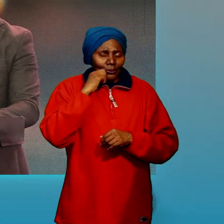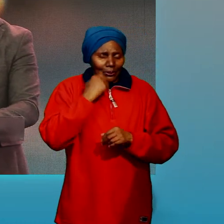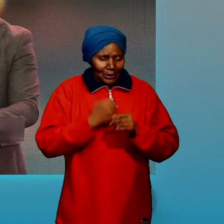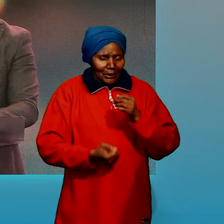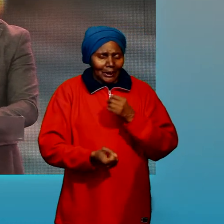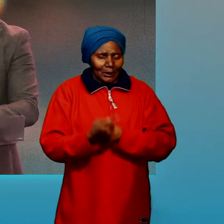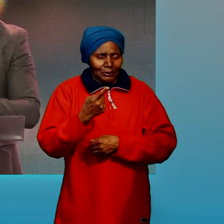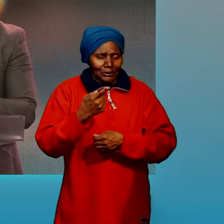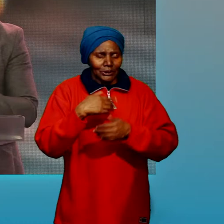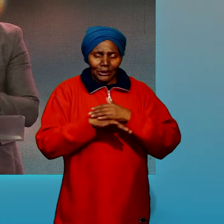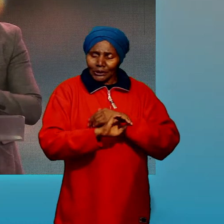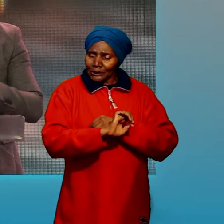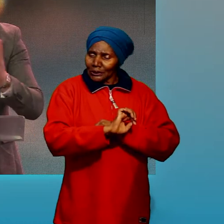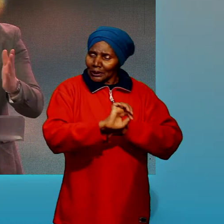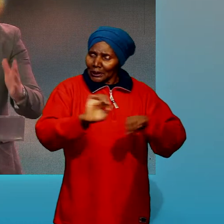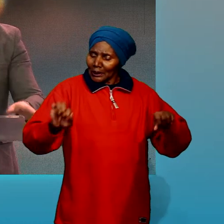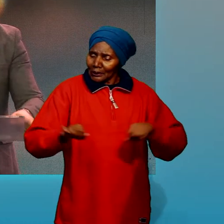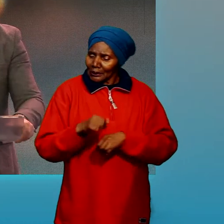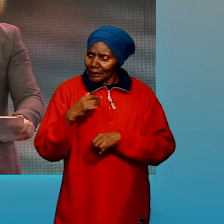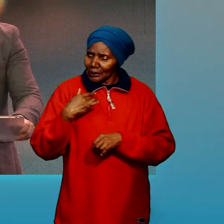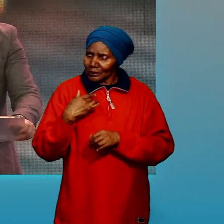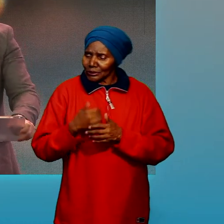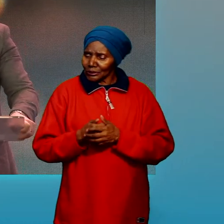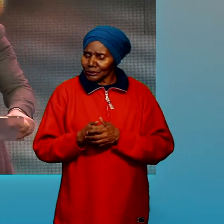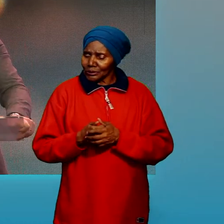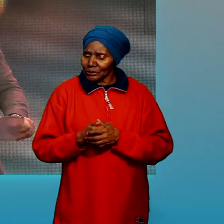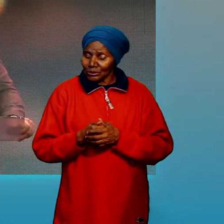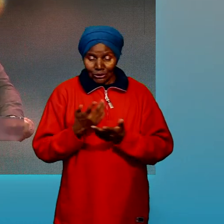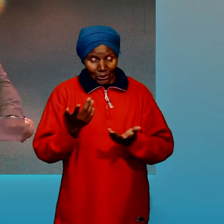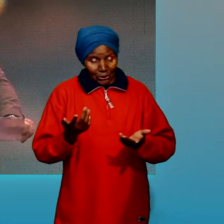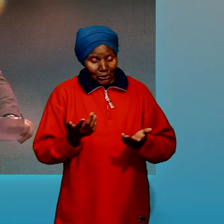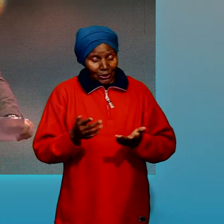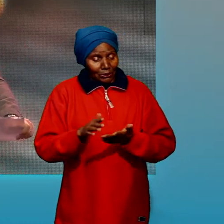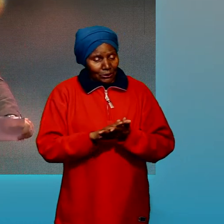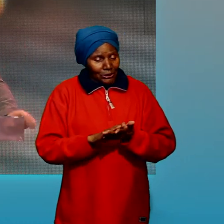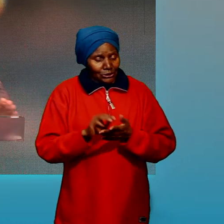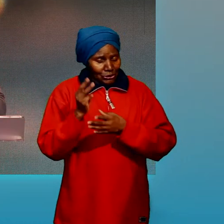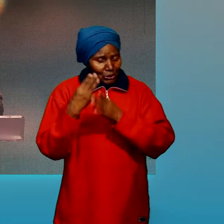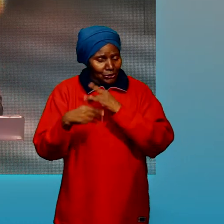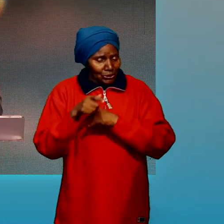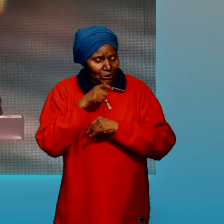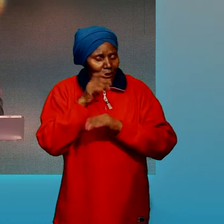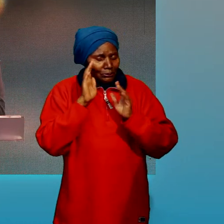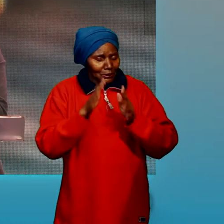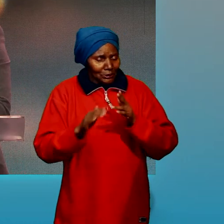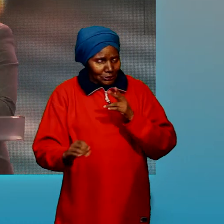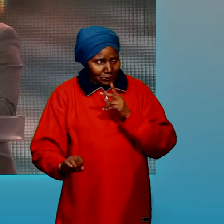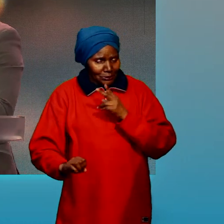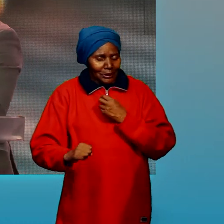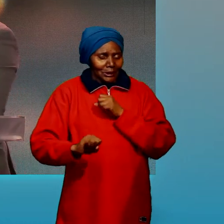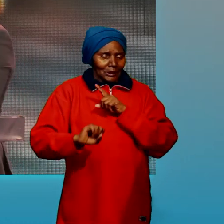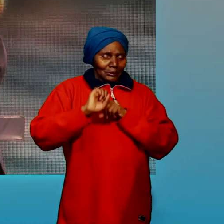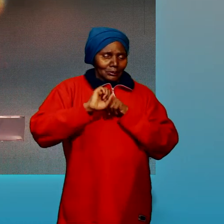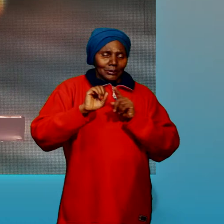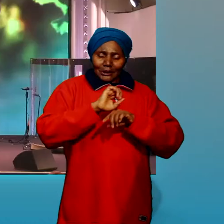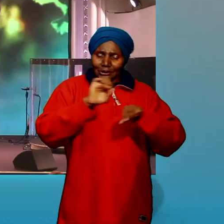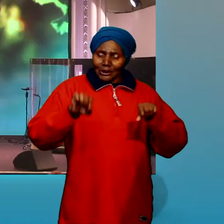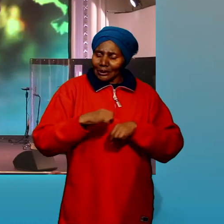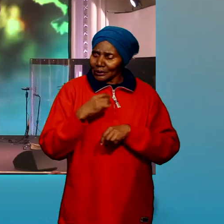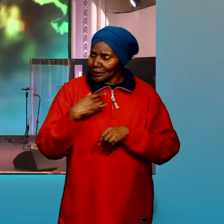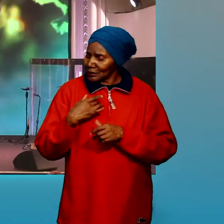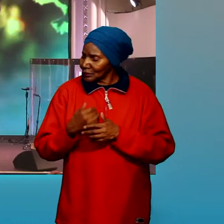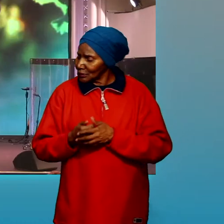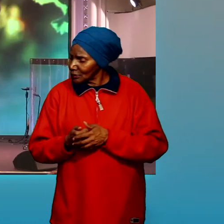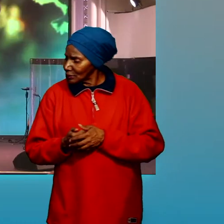life. But for that to be true, the Word of God has to be able to speak into our lives. You know, I know many Christians, they know the Word of